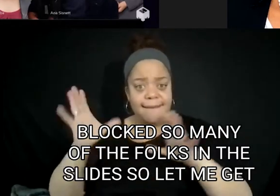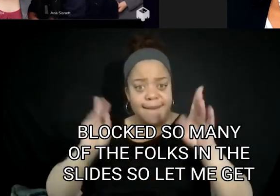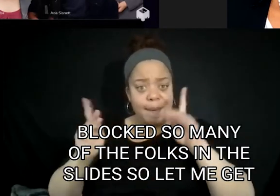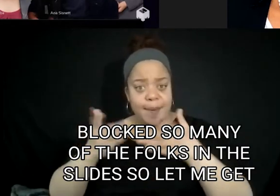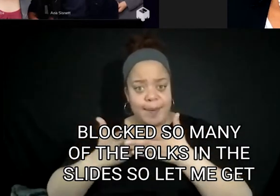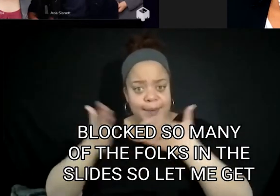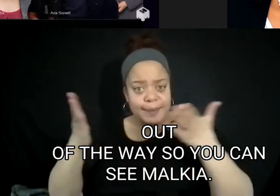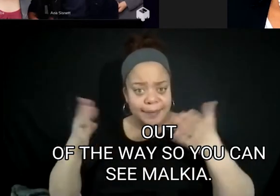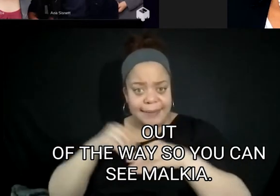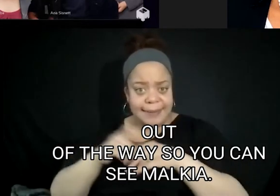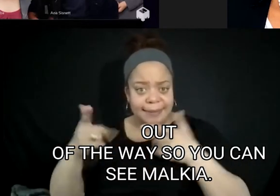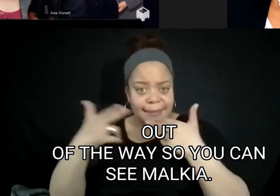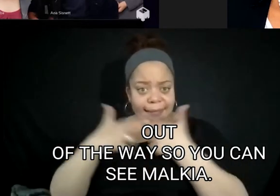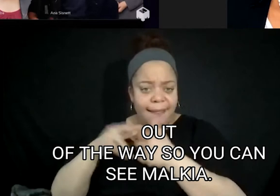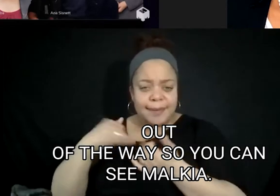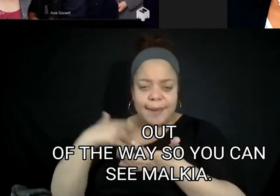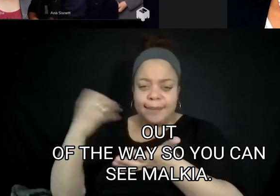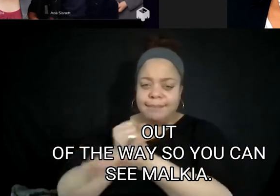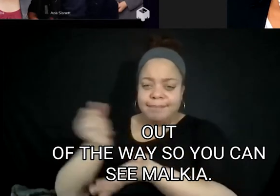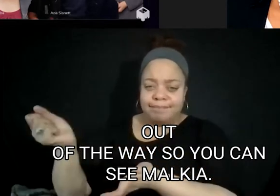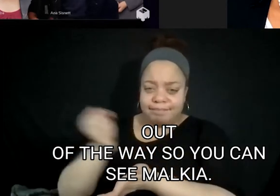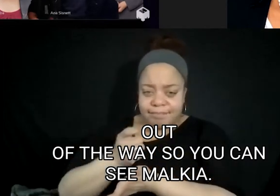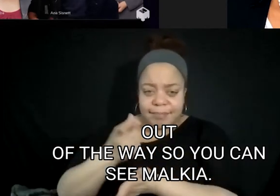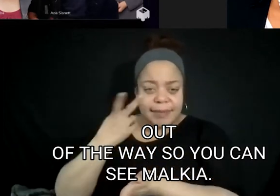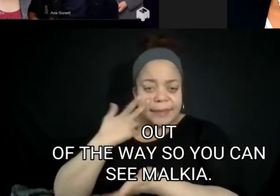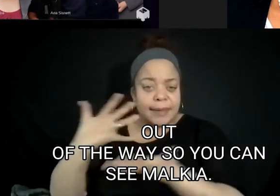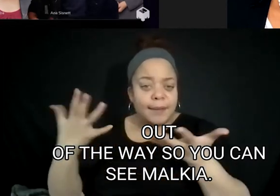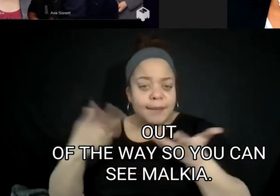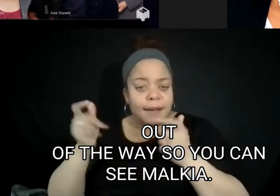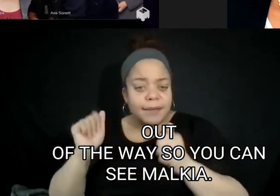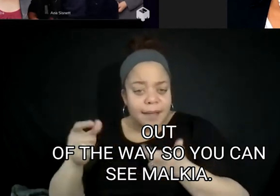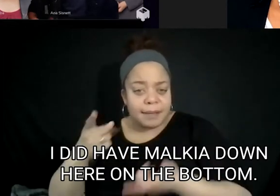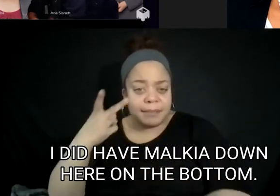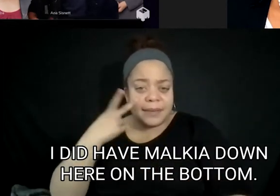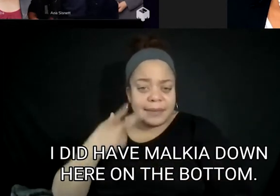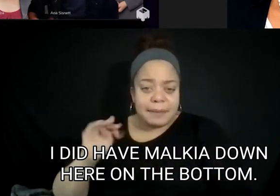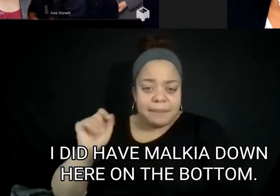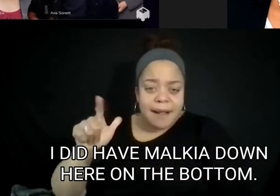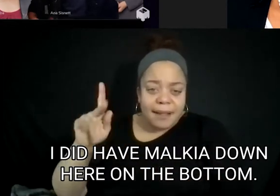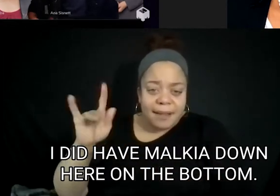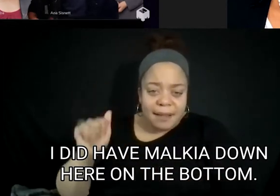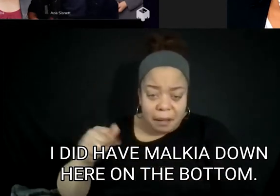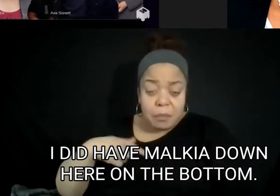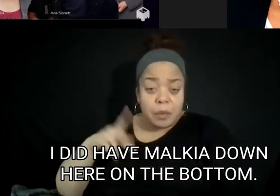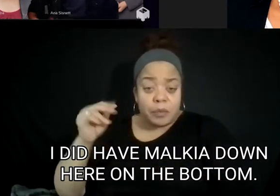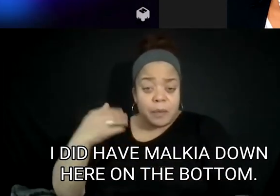bottom. But anyways, I'll come back now. Cool. So